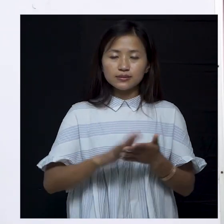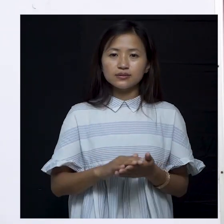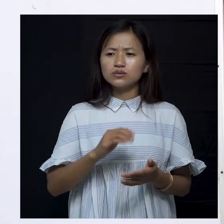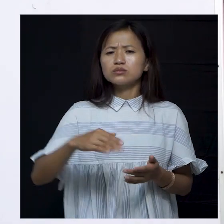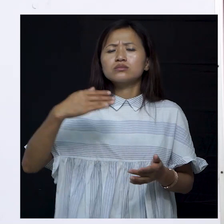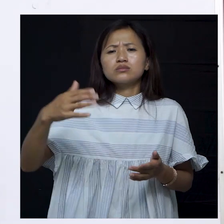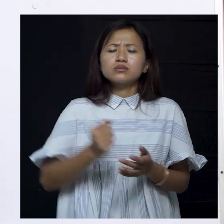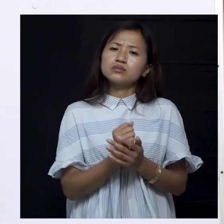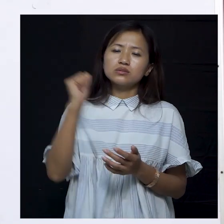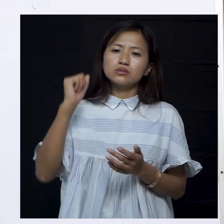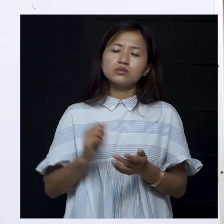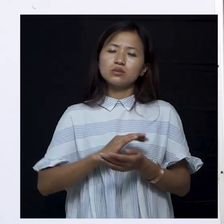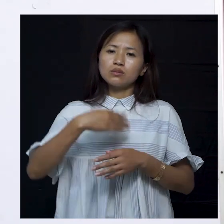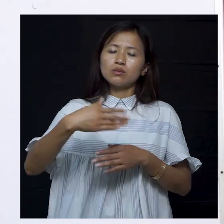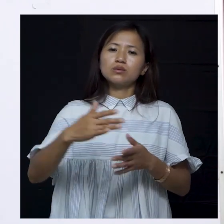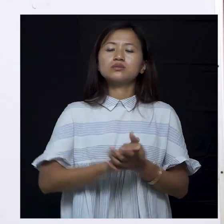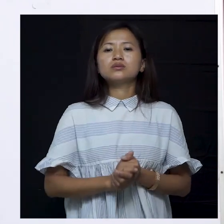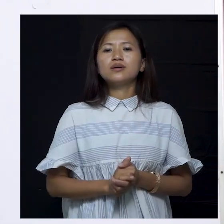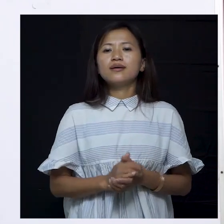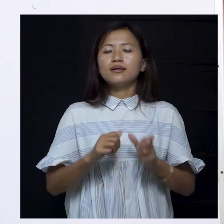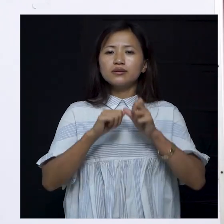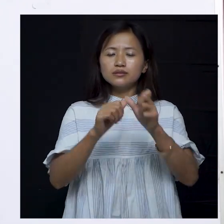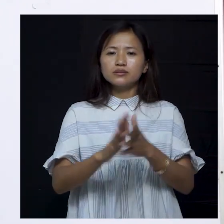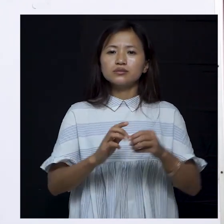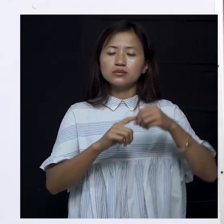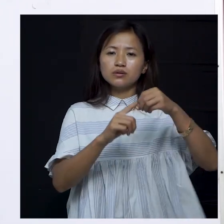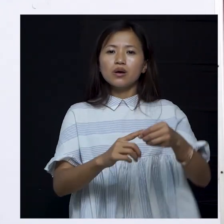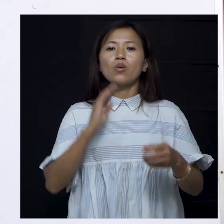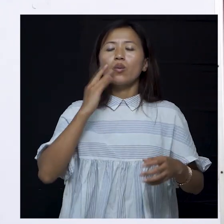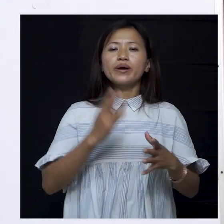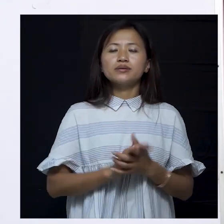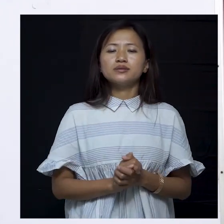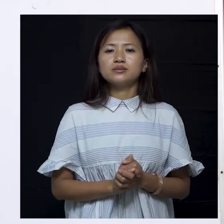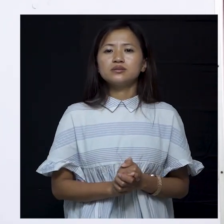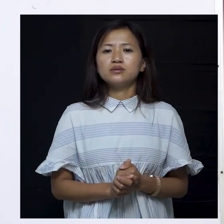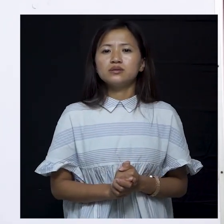so in an adverb clause, it will answer to the question when. Okay,